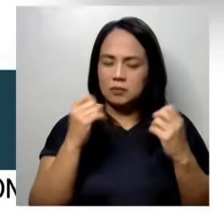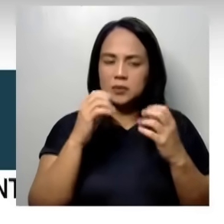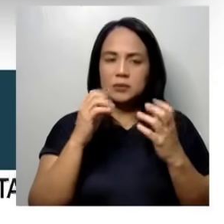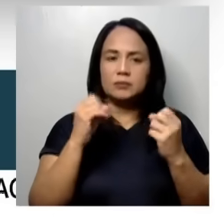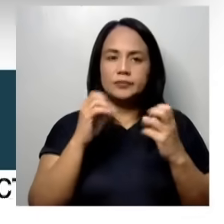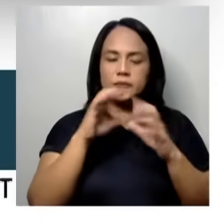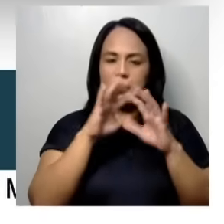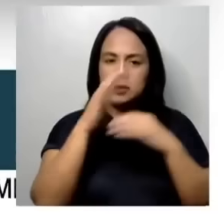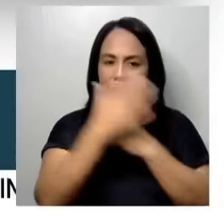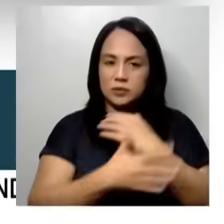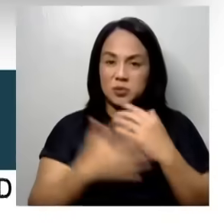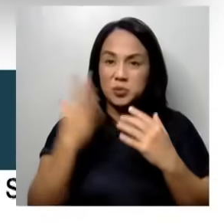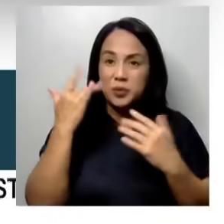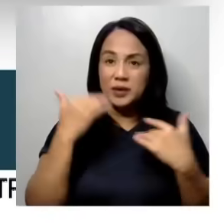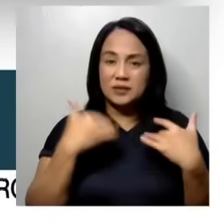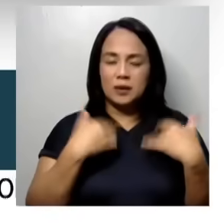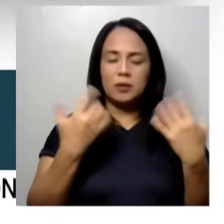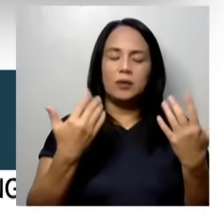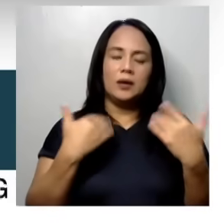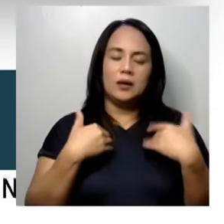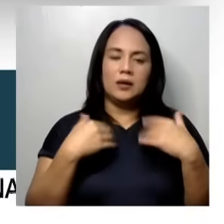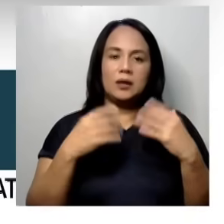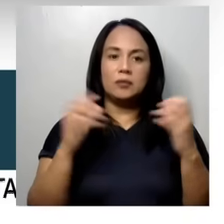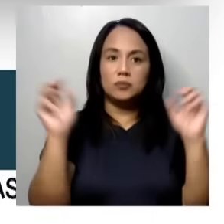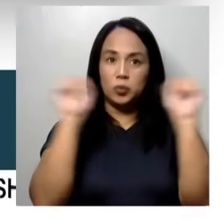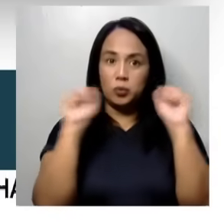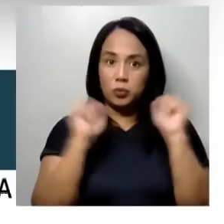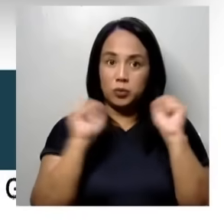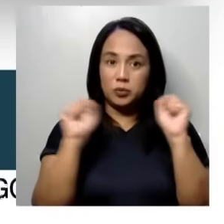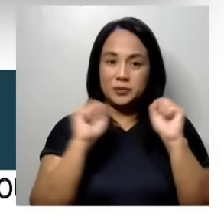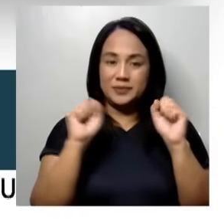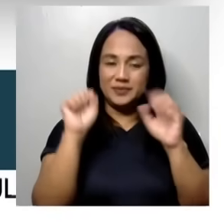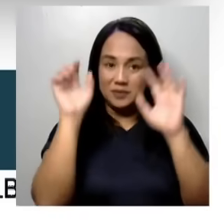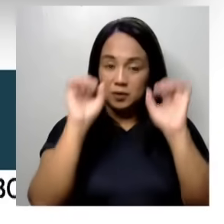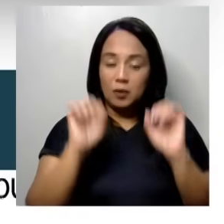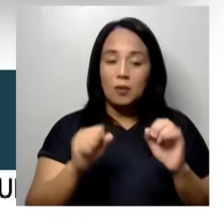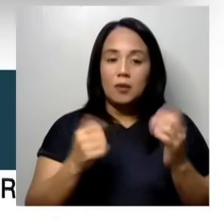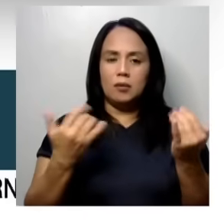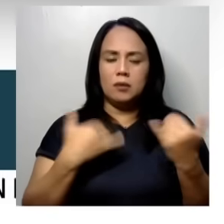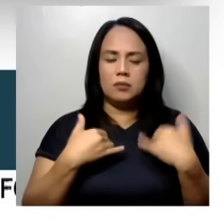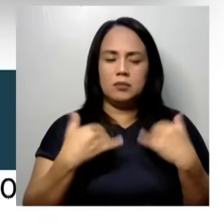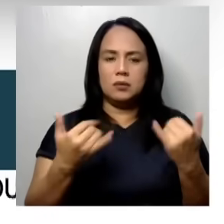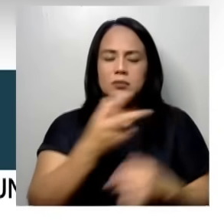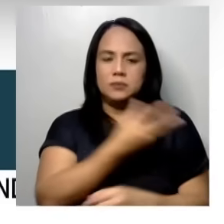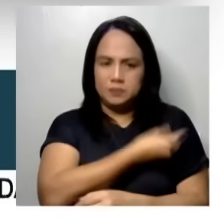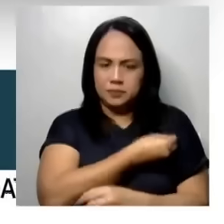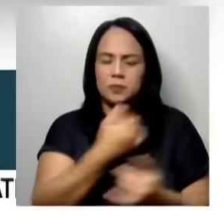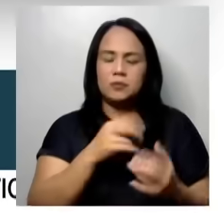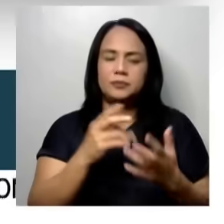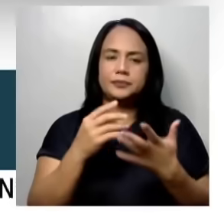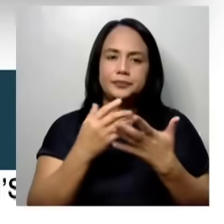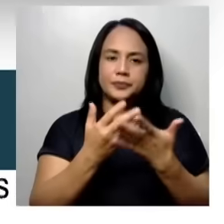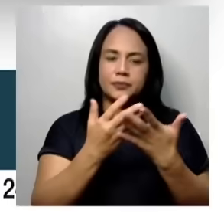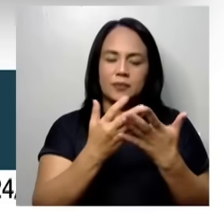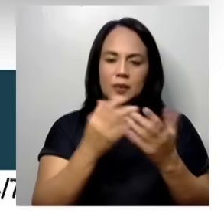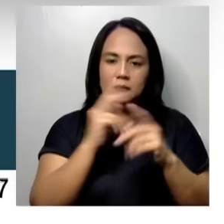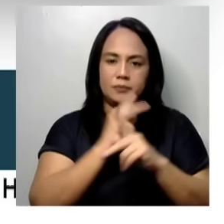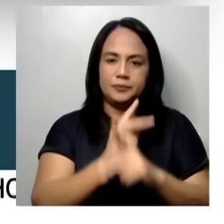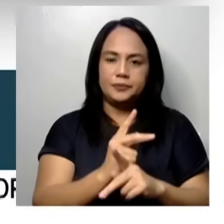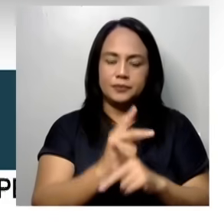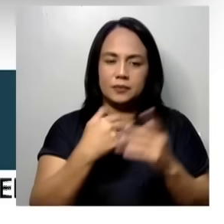winter. According to the WHO, current vaccines still offer protection against severe disease and death